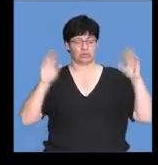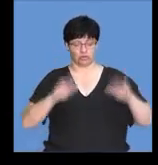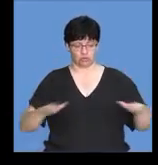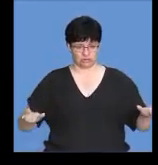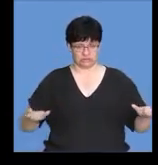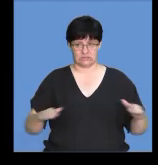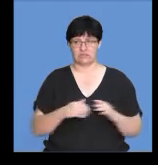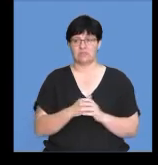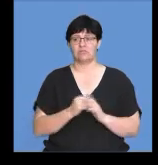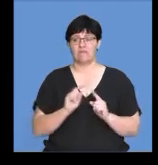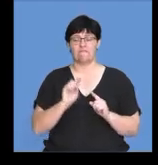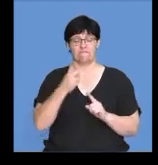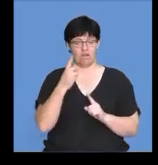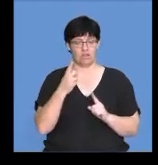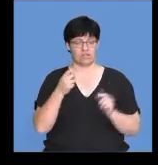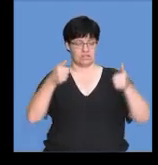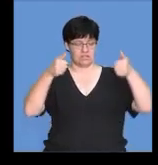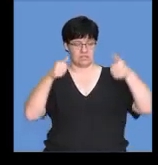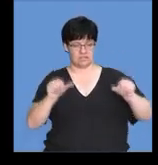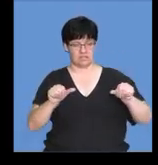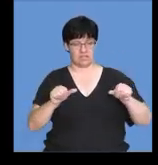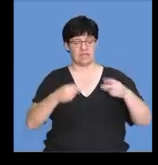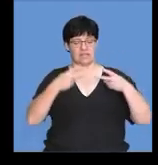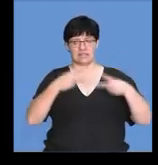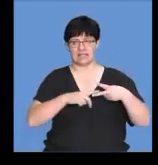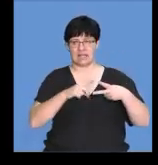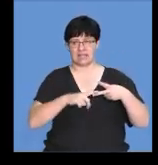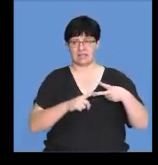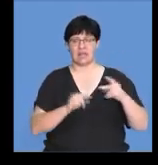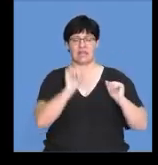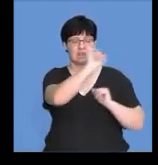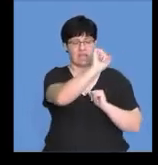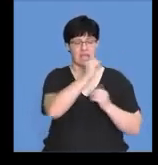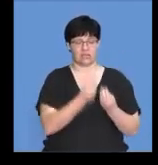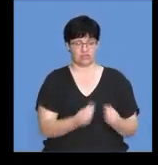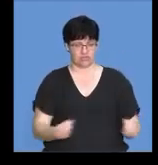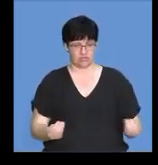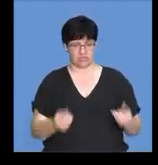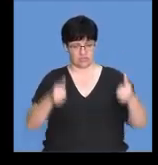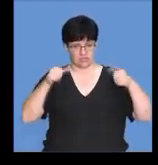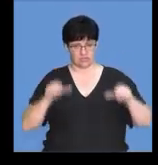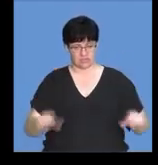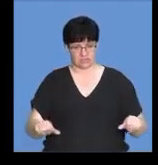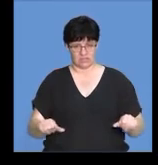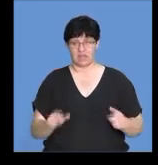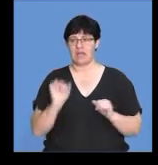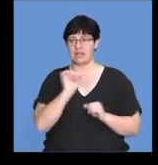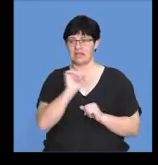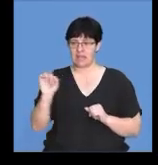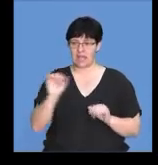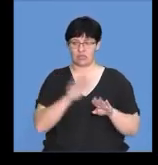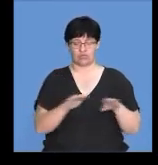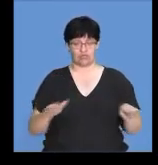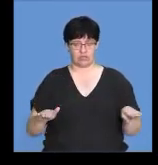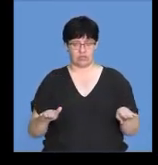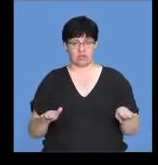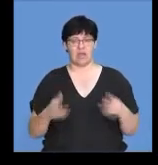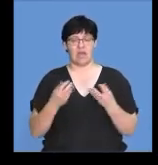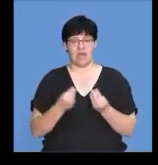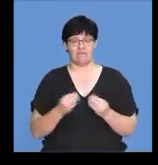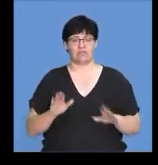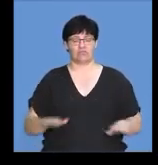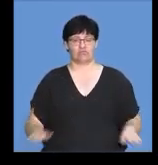that was the first generation, the second, and they've had kids separately. and their kids in turn have had